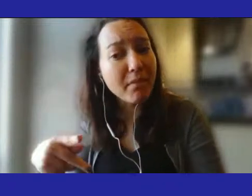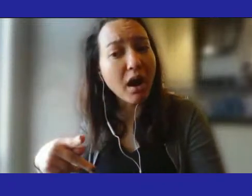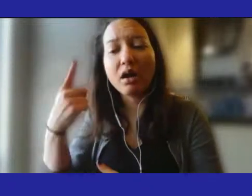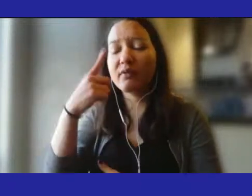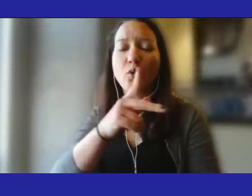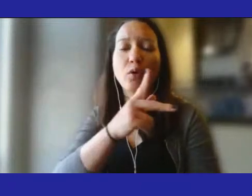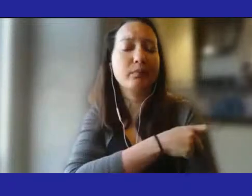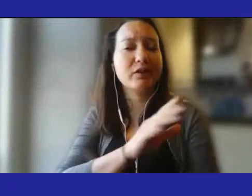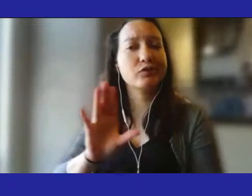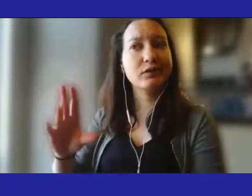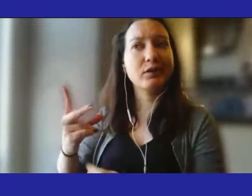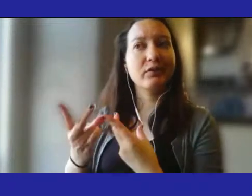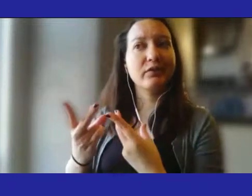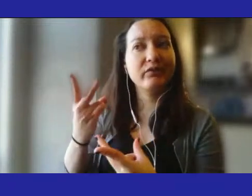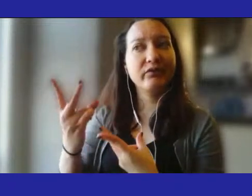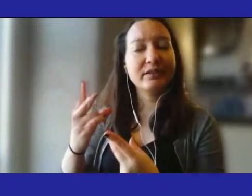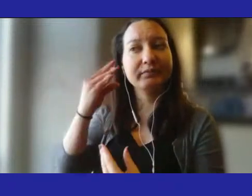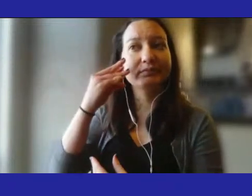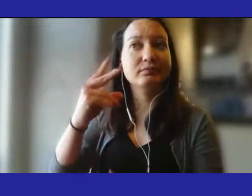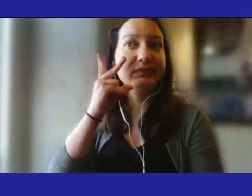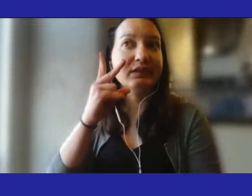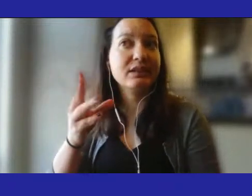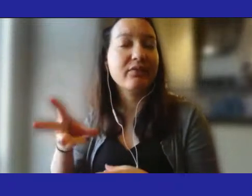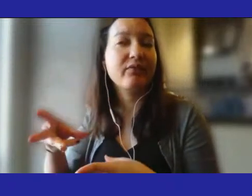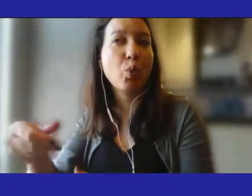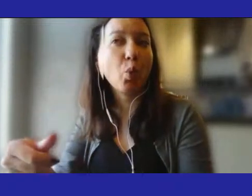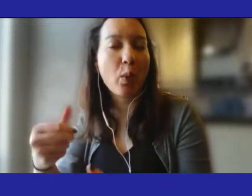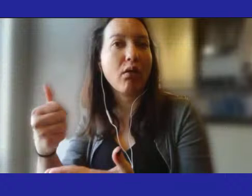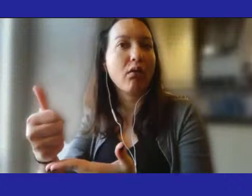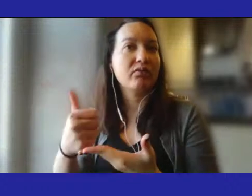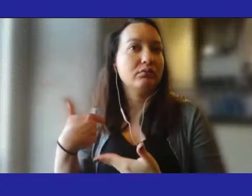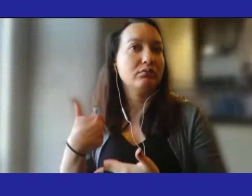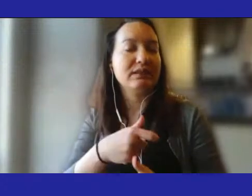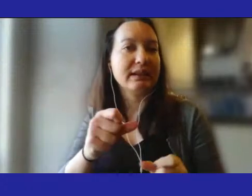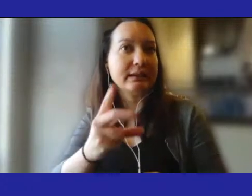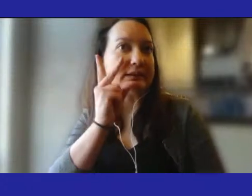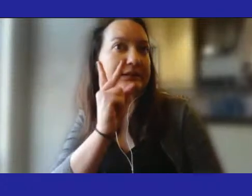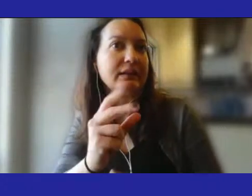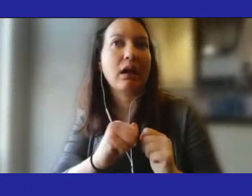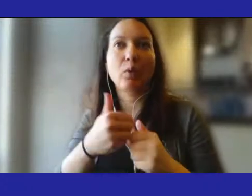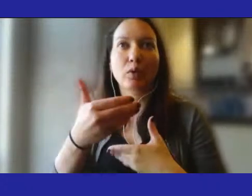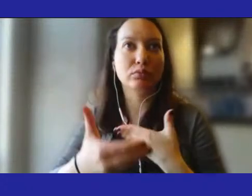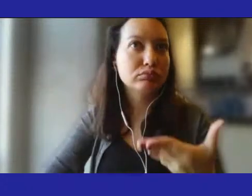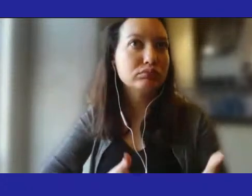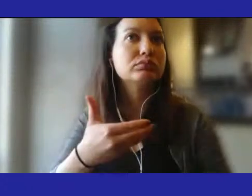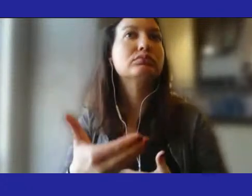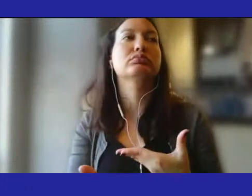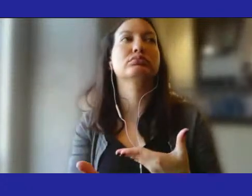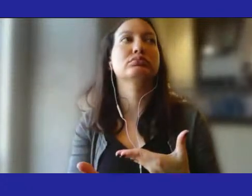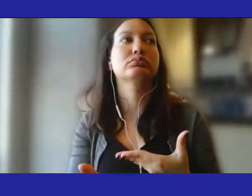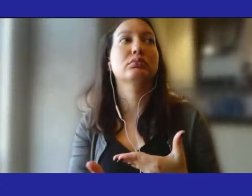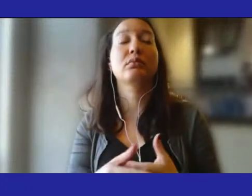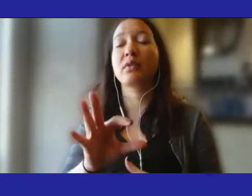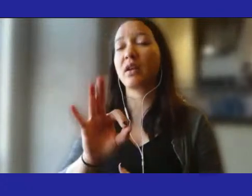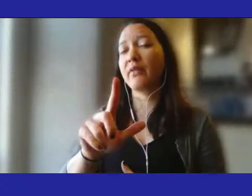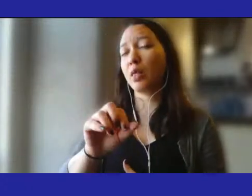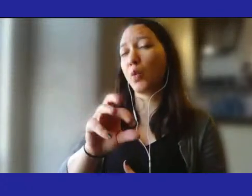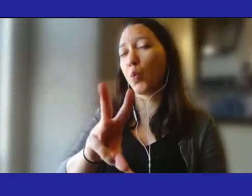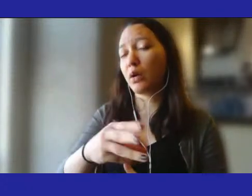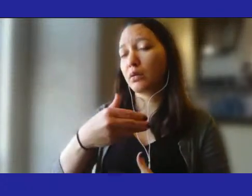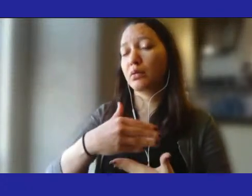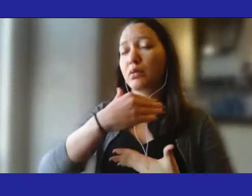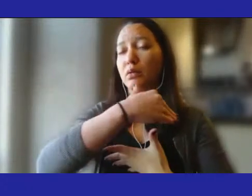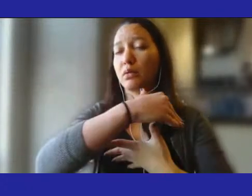or encounter flow, which is helpful for us to kind of see how it works across the flow of the